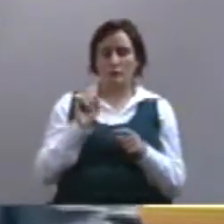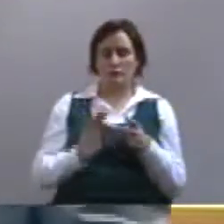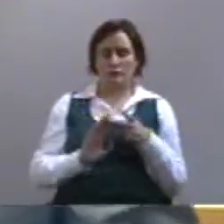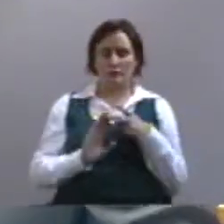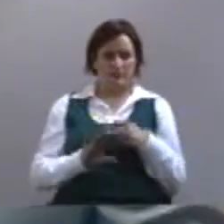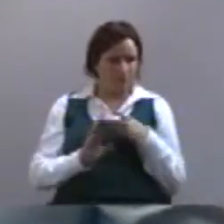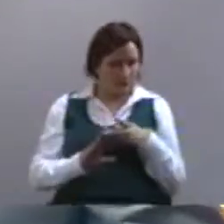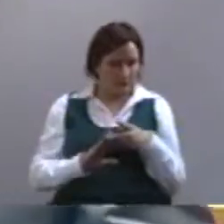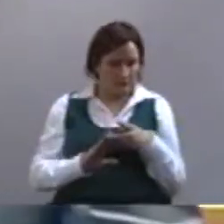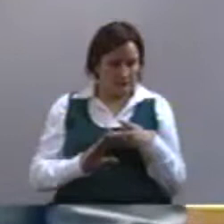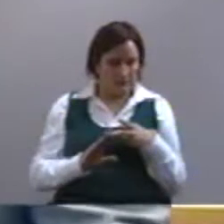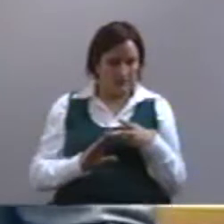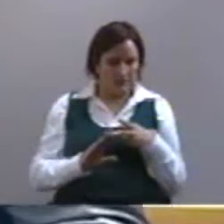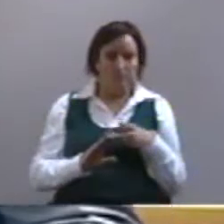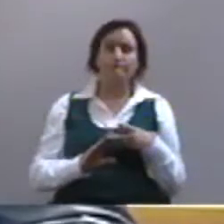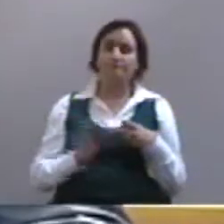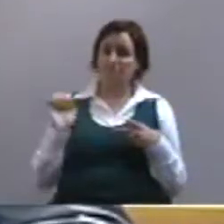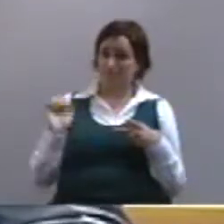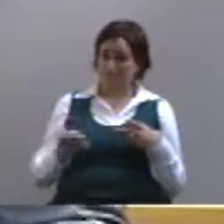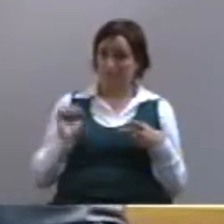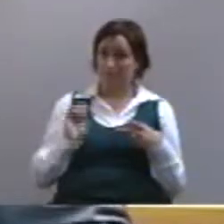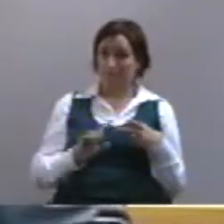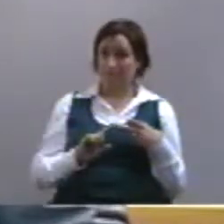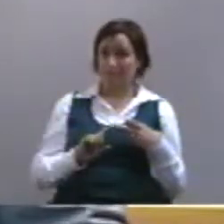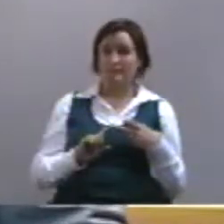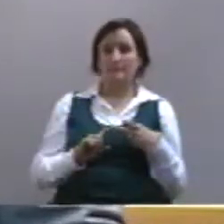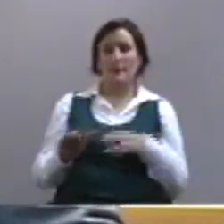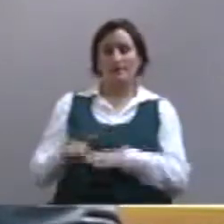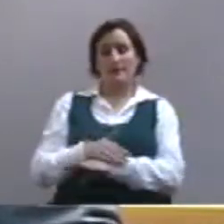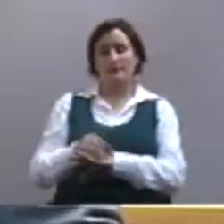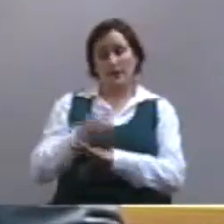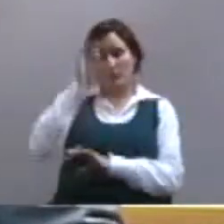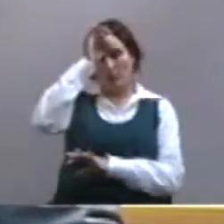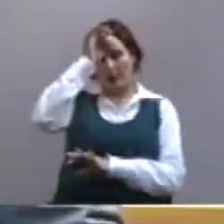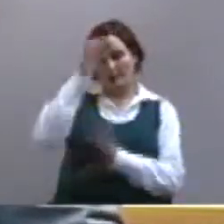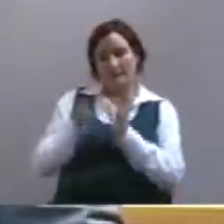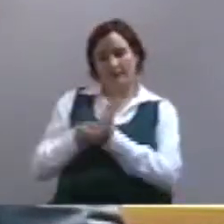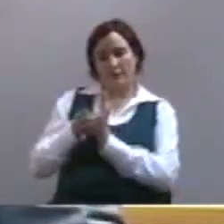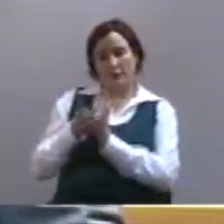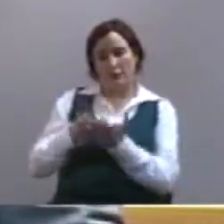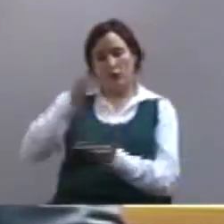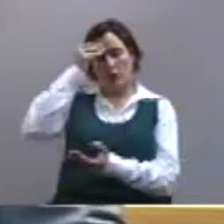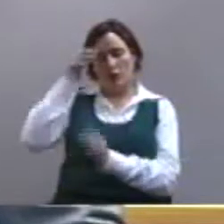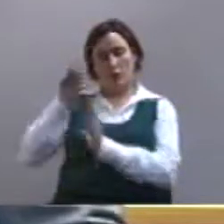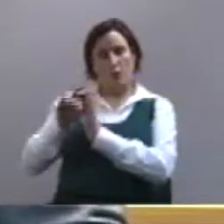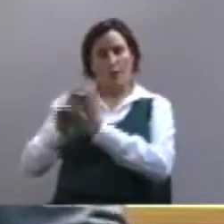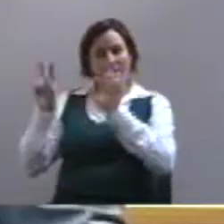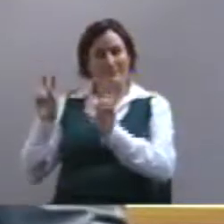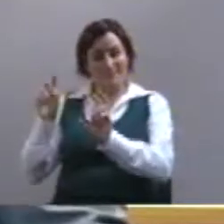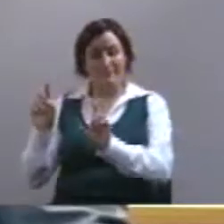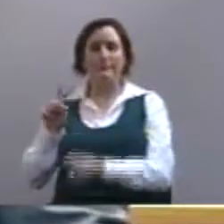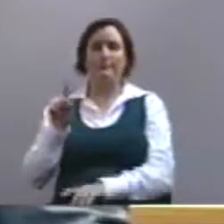question, yes, during the basic police development learning program, all police trainees